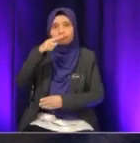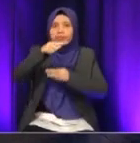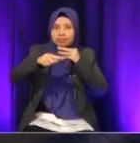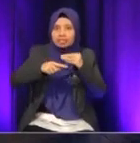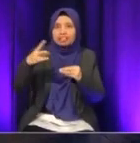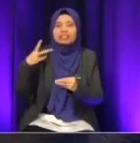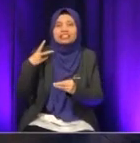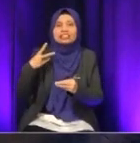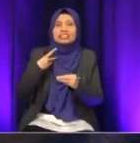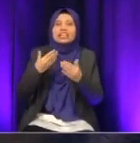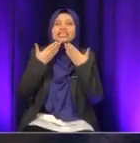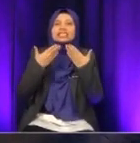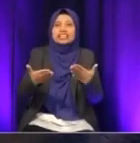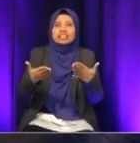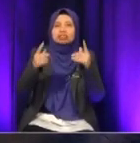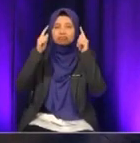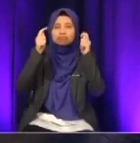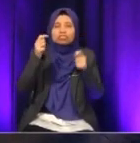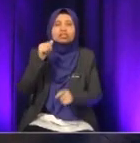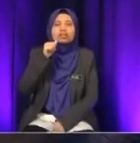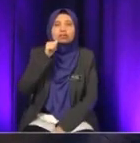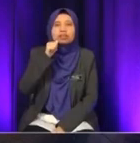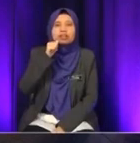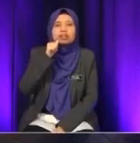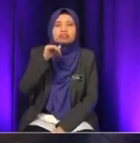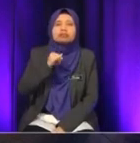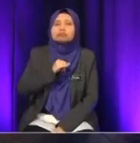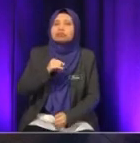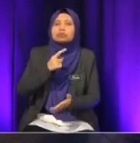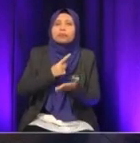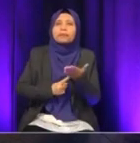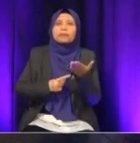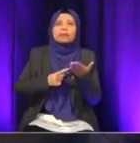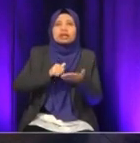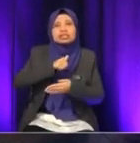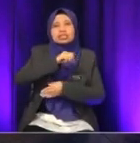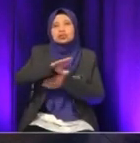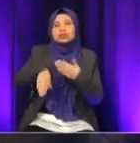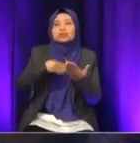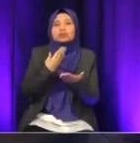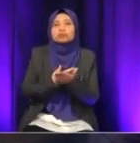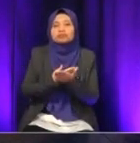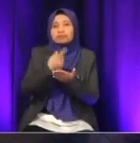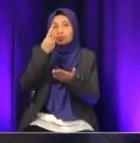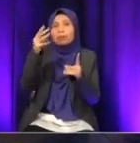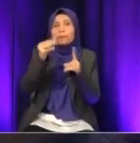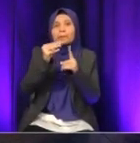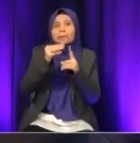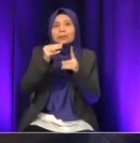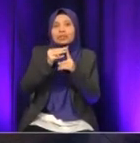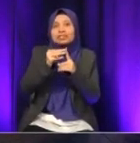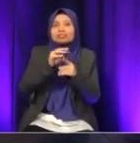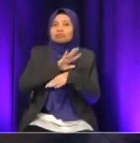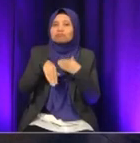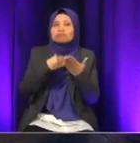what teacher Amirah mentioned. So teacher, I'm sure we want to see the overall performance feedback of the students, also of me, if I could get an ice cream